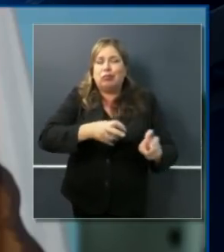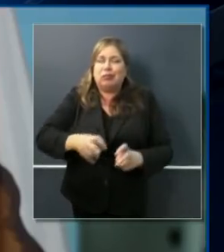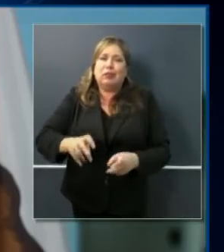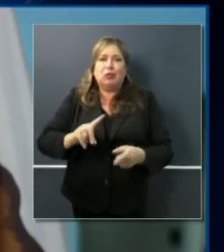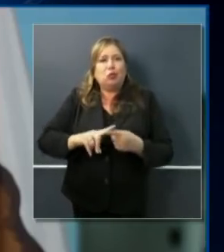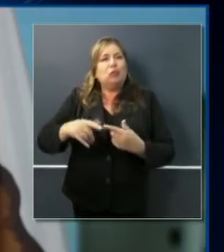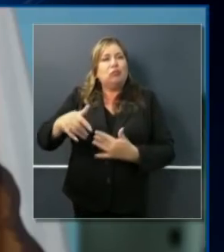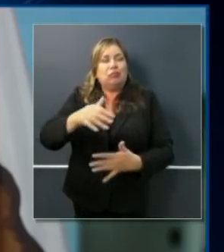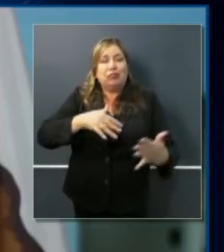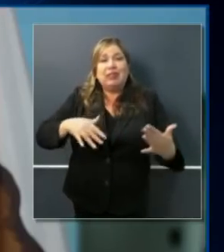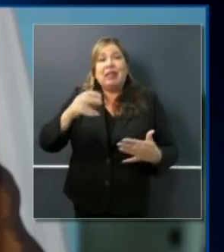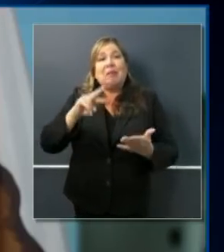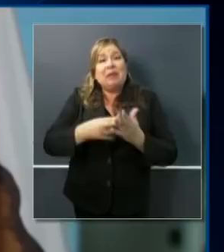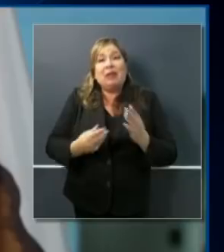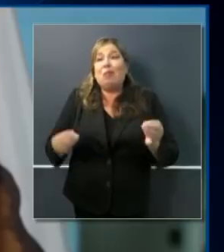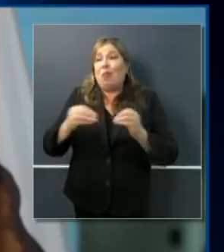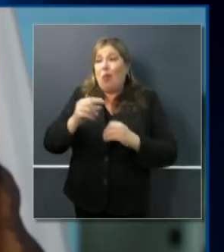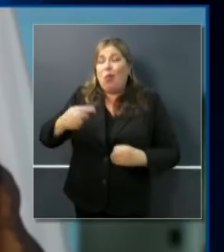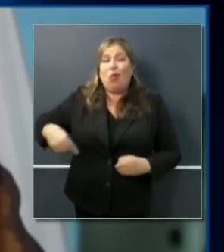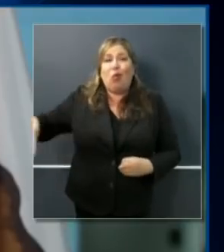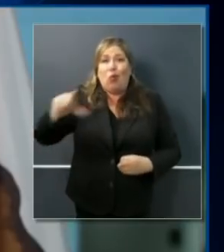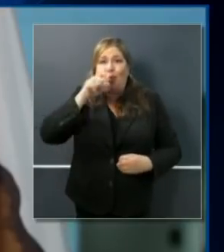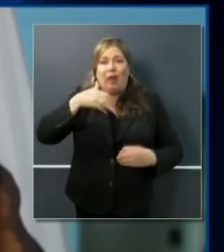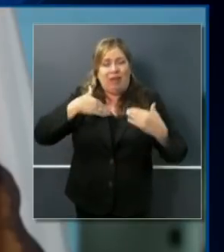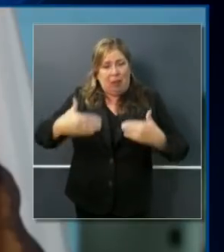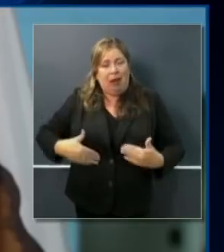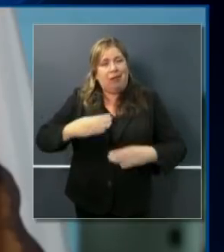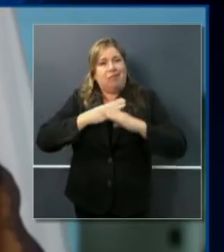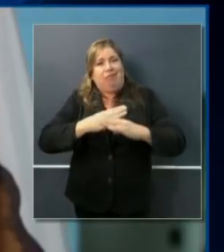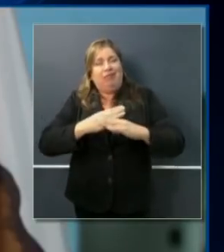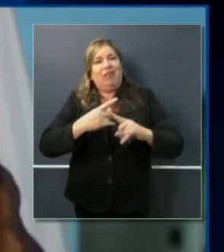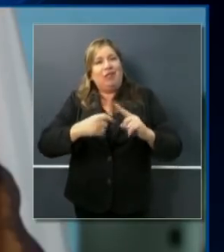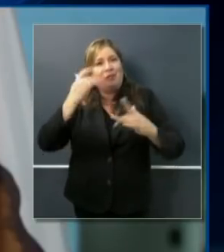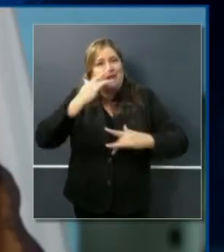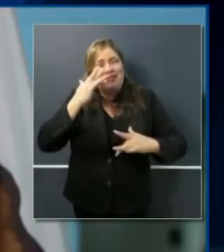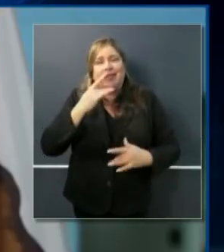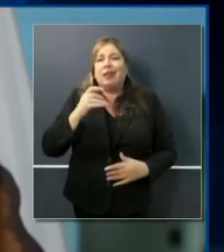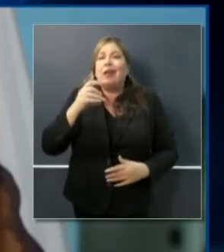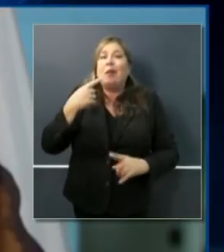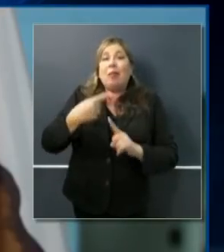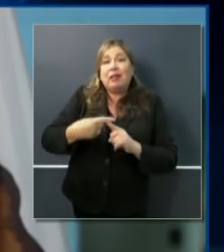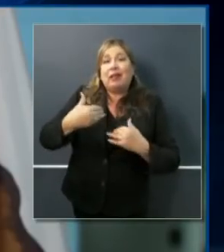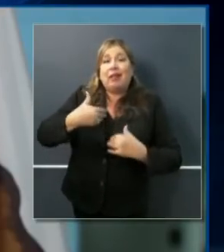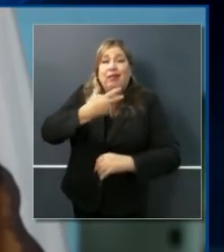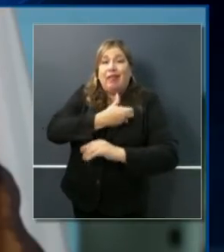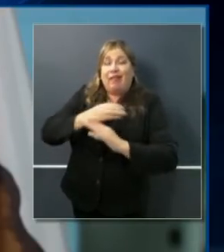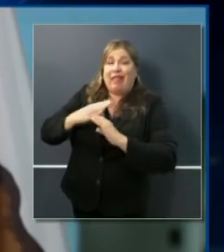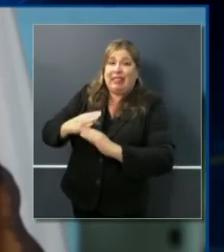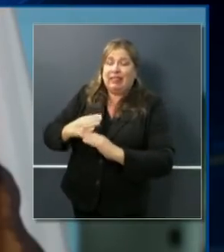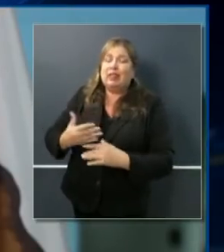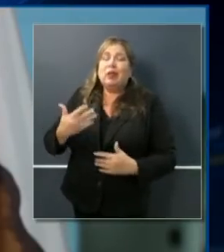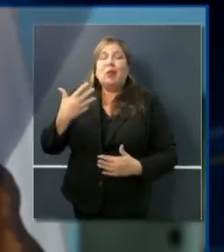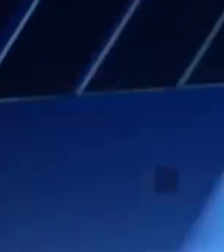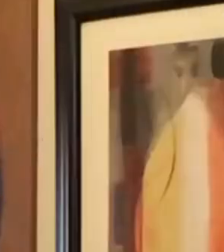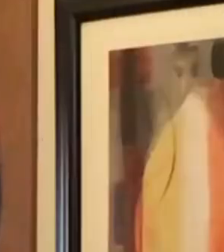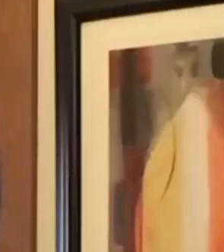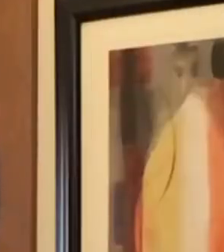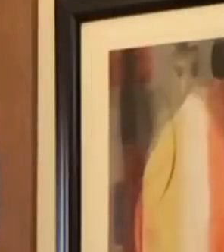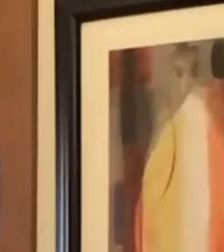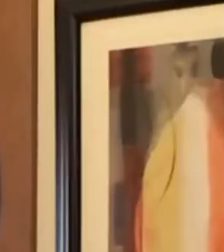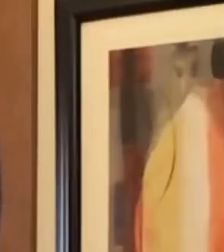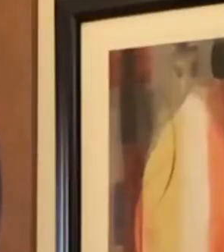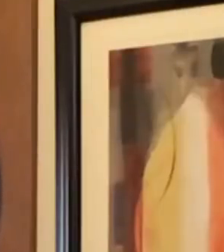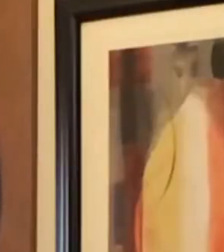makes that necessary. Wilfred? Contessa, I mean, the key one being the first one, I think, just reading through the press release as well, the ability to